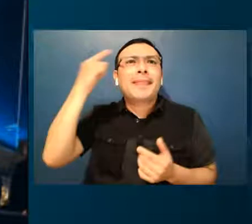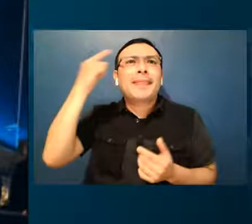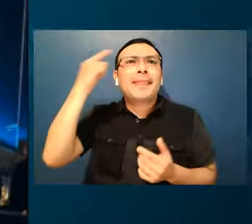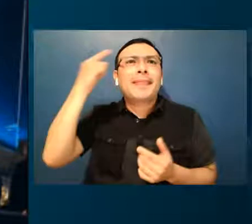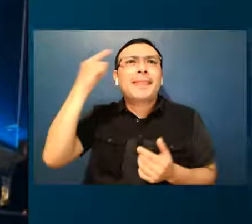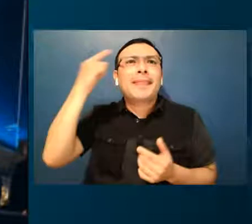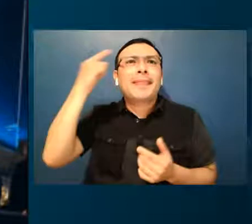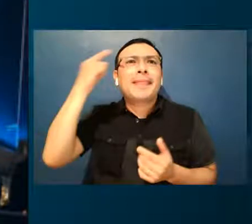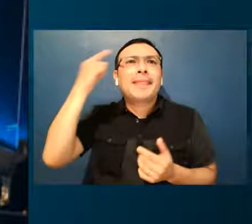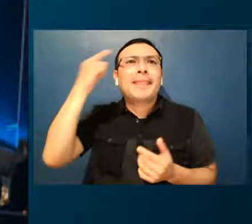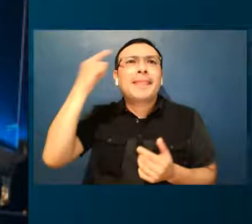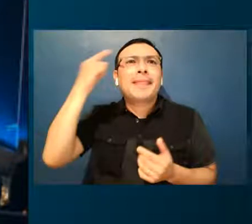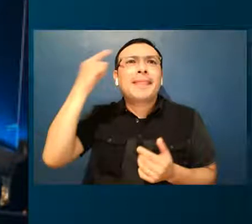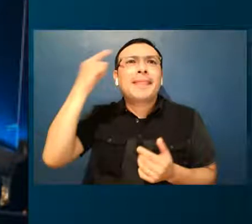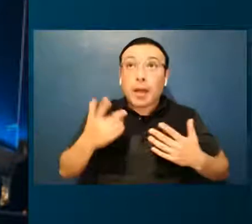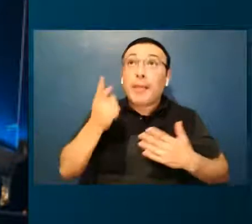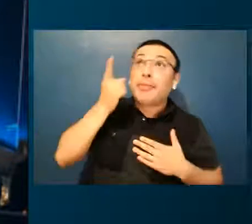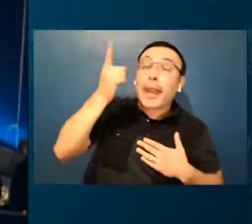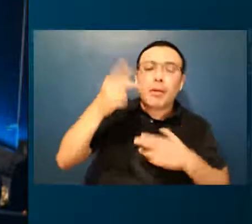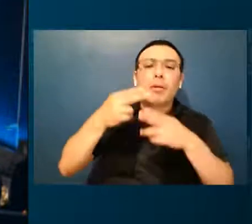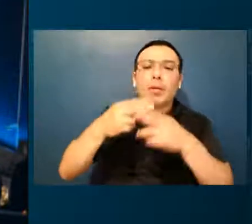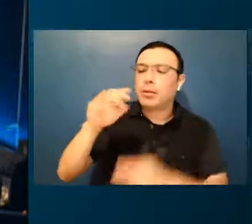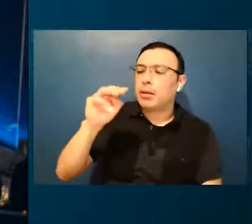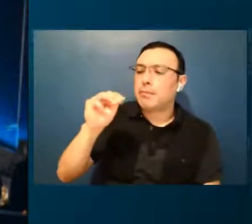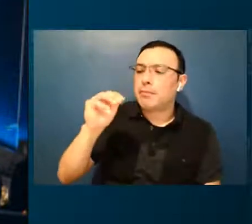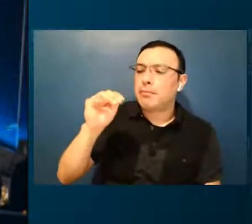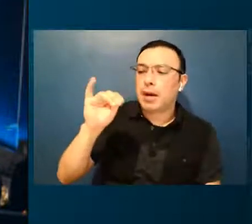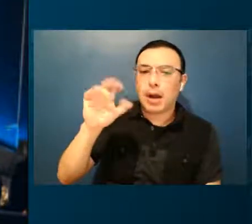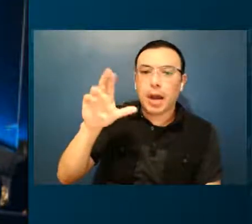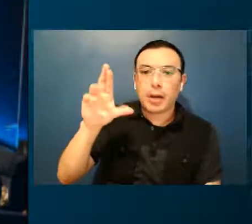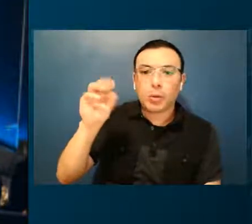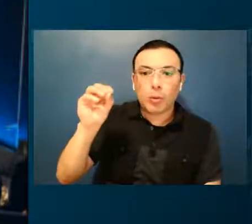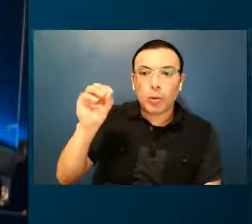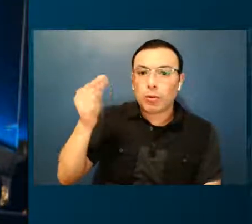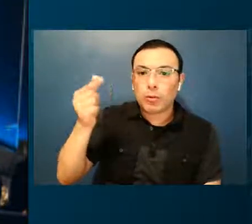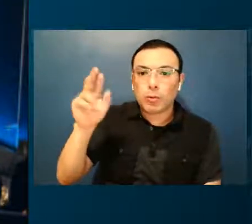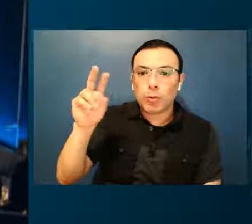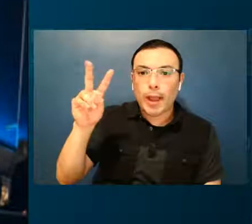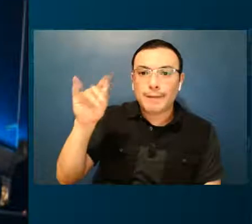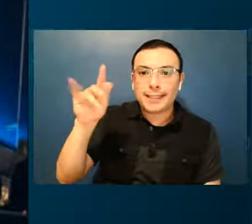your body in space. And there's actually kind of a funny story that I